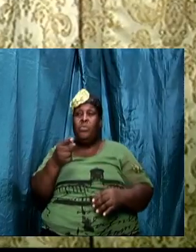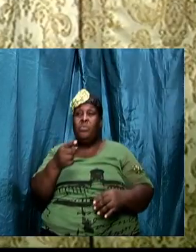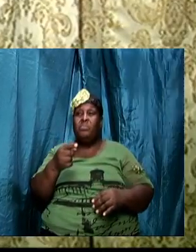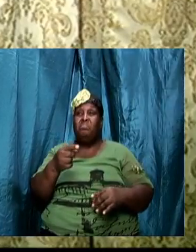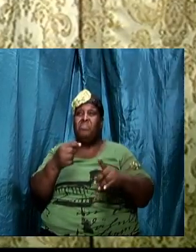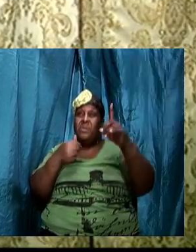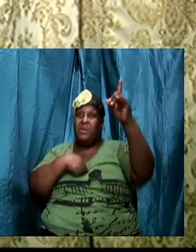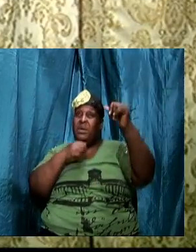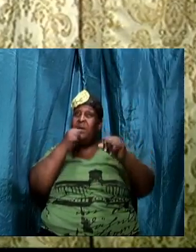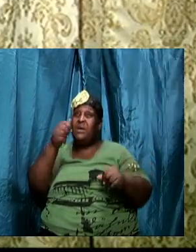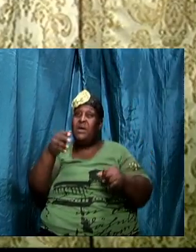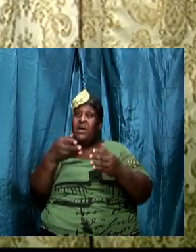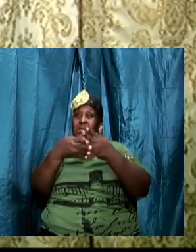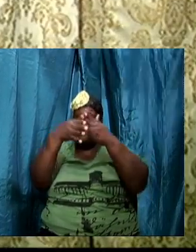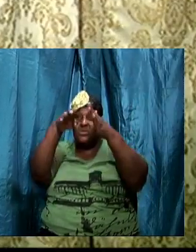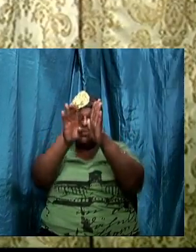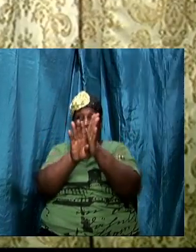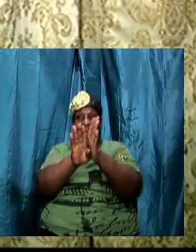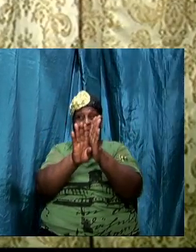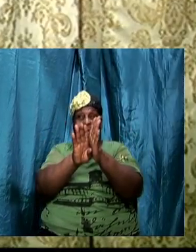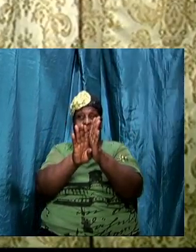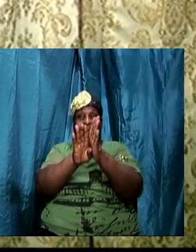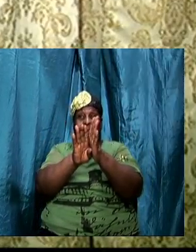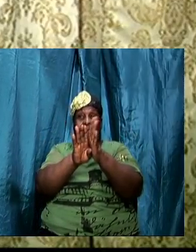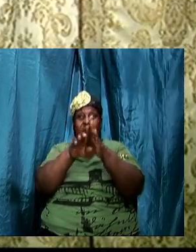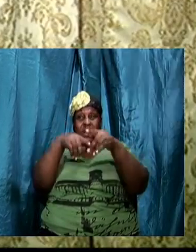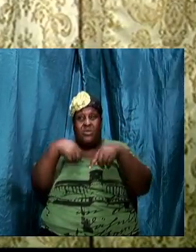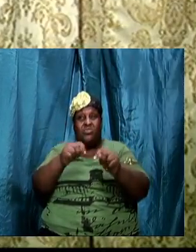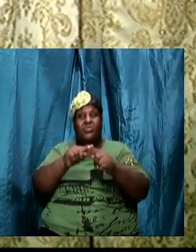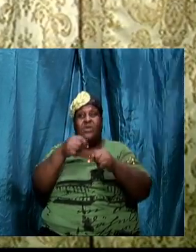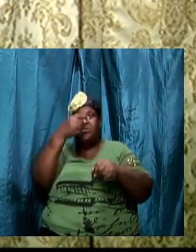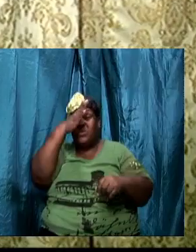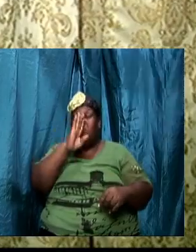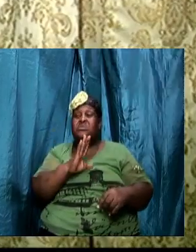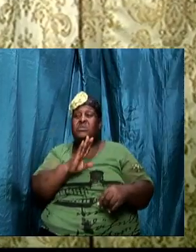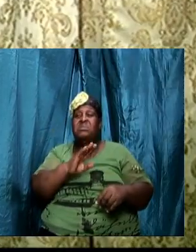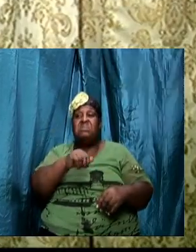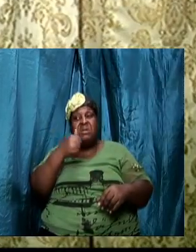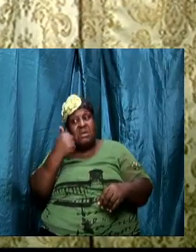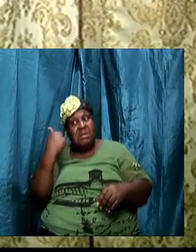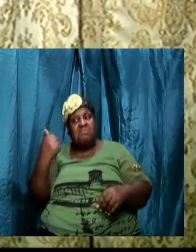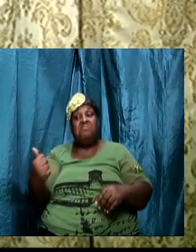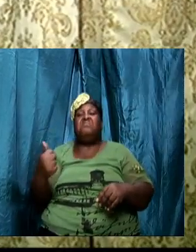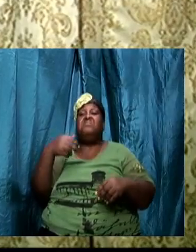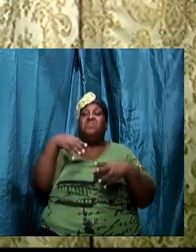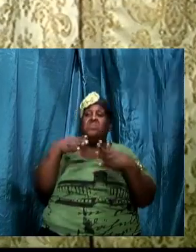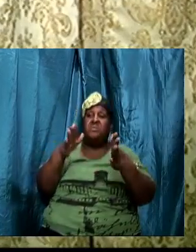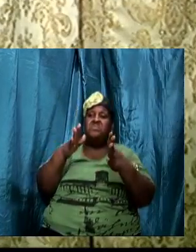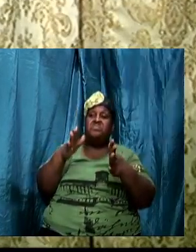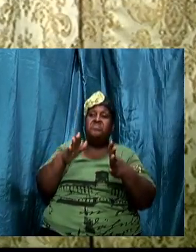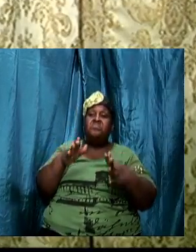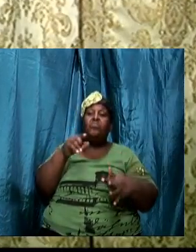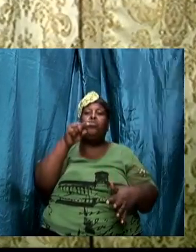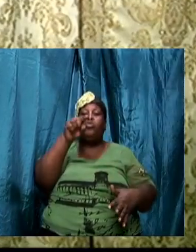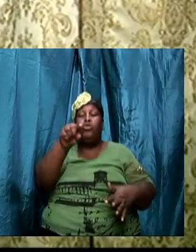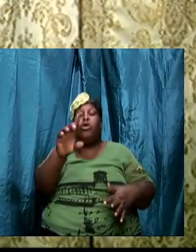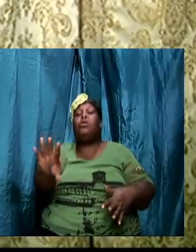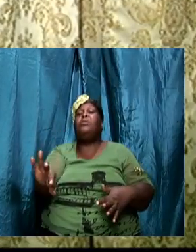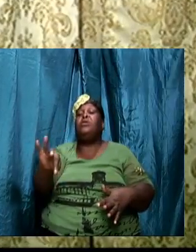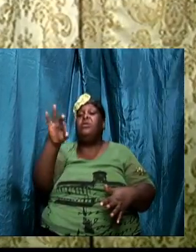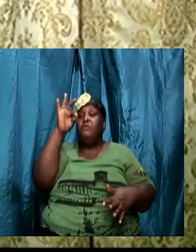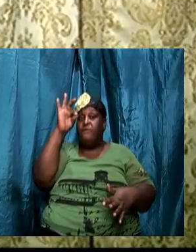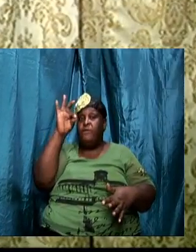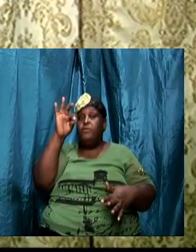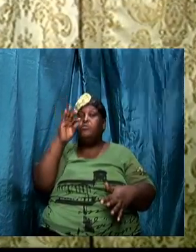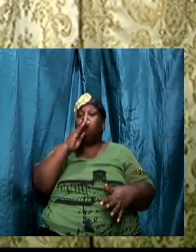door. And if you come or try to come to God any other way, you're going to be found to be a thief